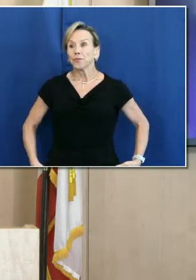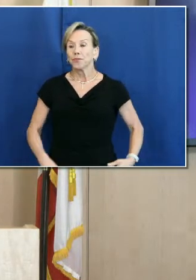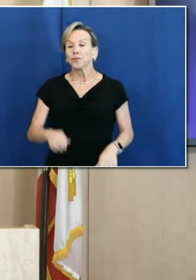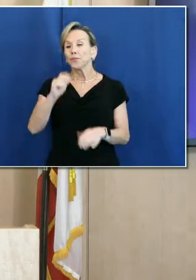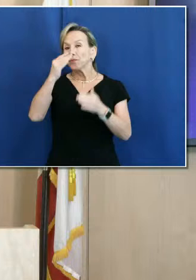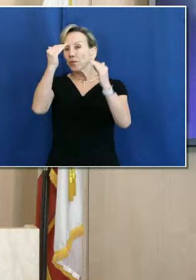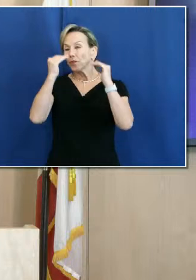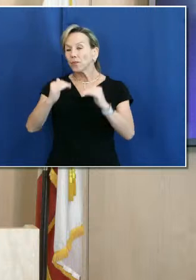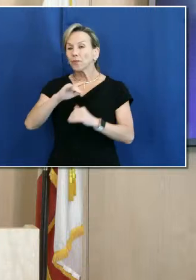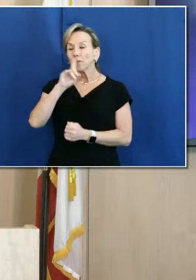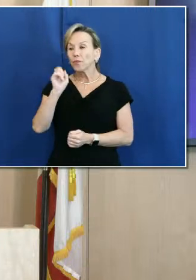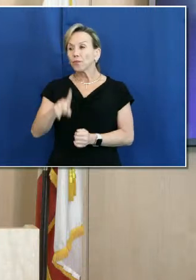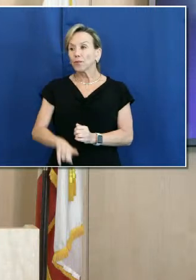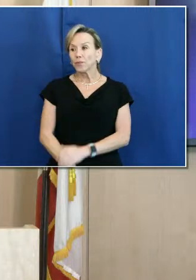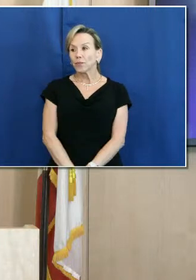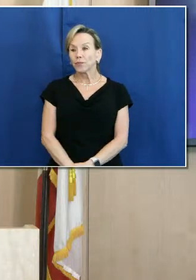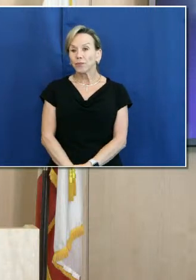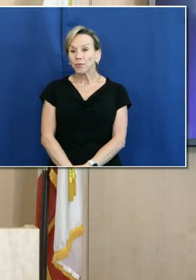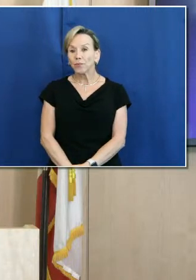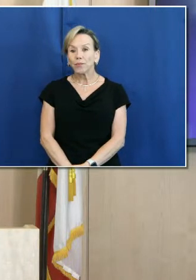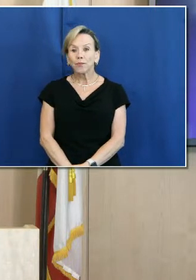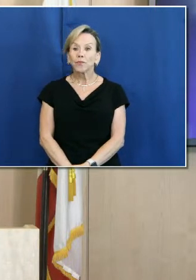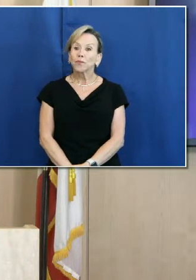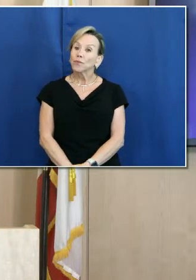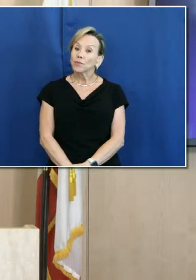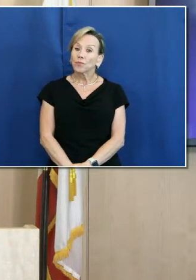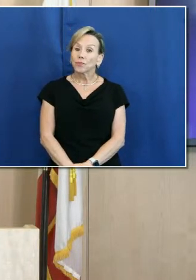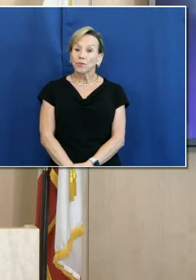Okay, next question. Brandon Lewis, CBS 8.